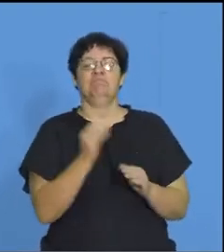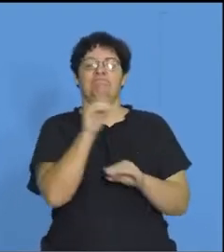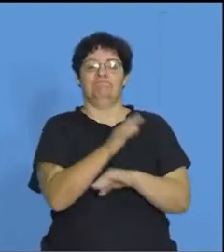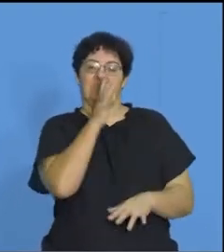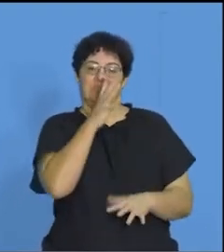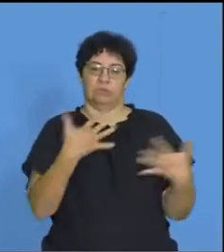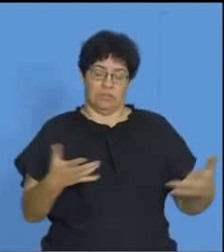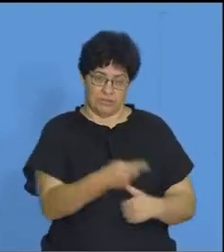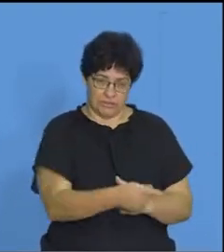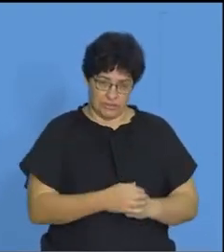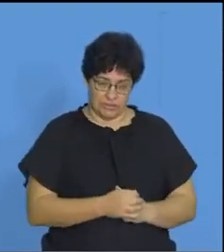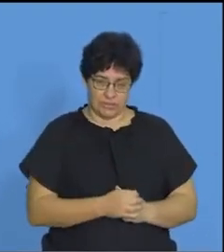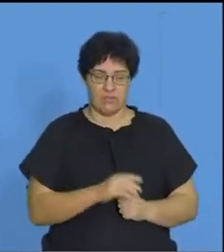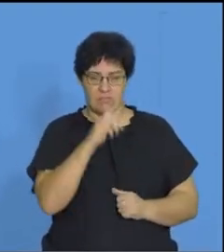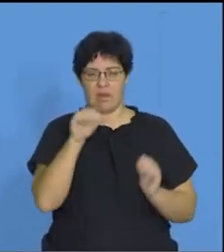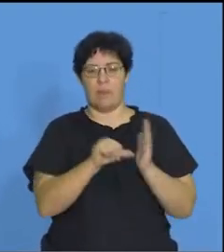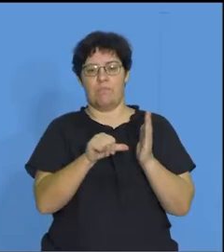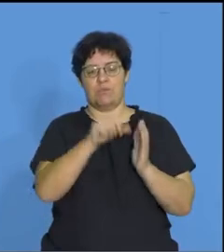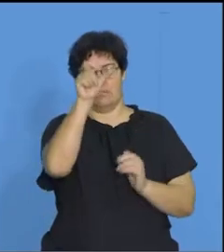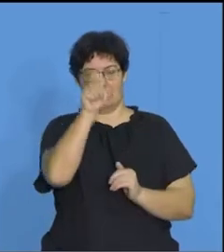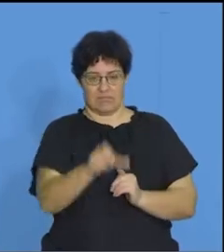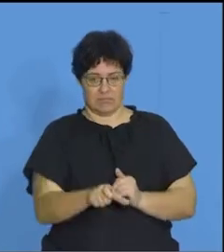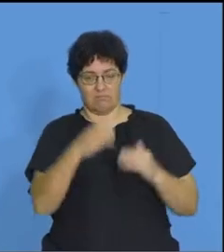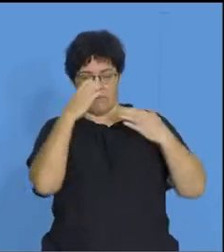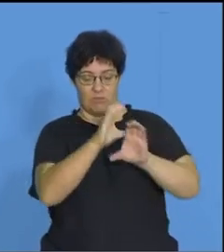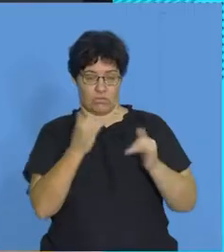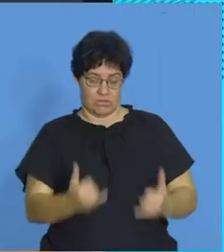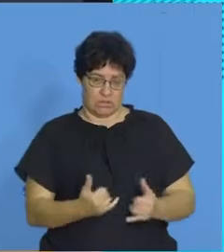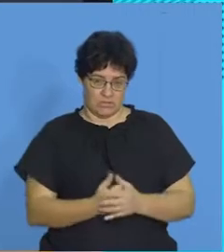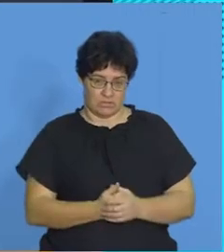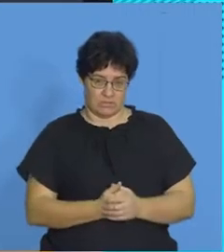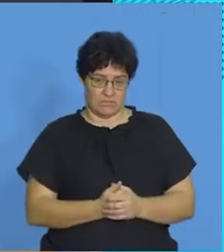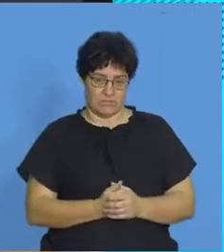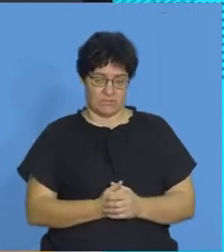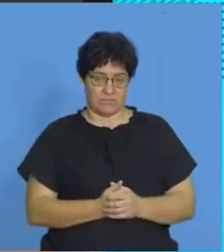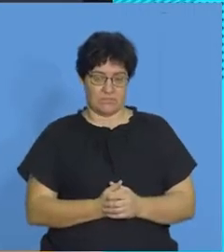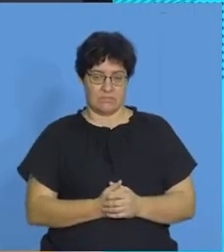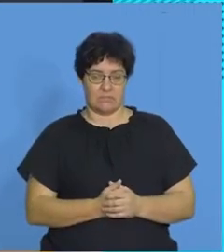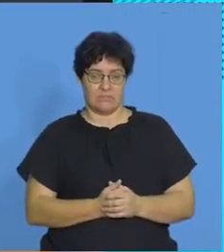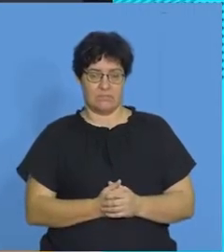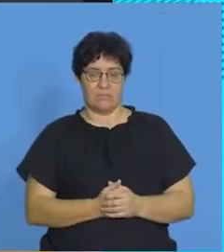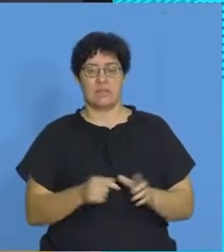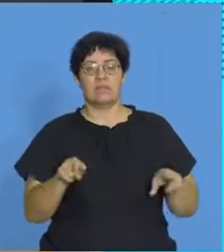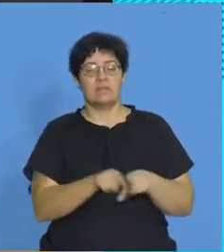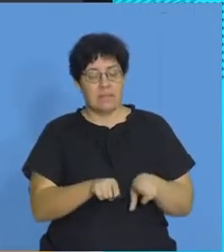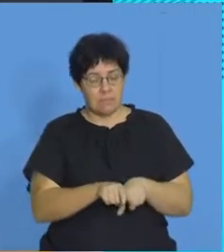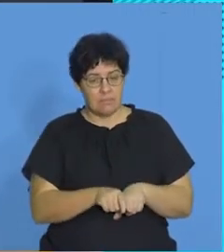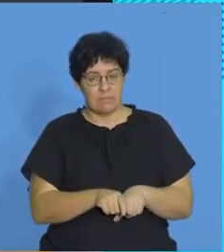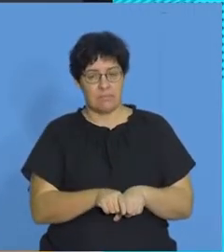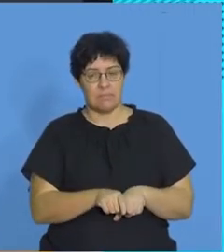So these are some of the key terms that we're going to focus our attention on. And on that note, we also want to put it out